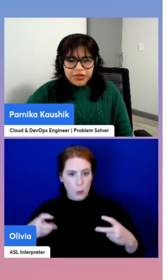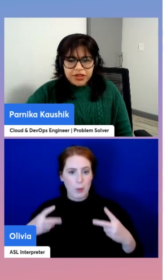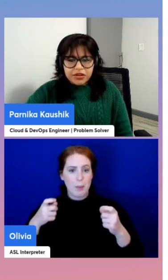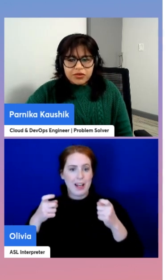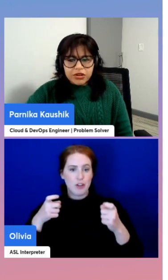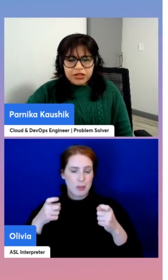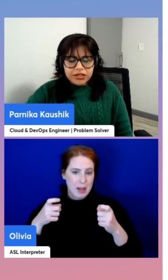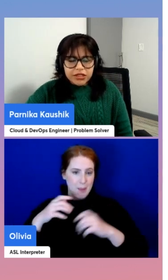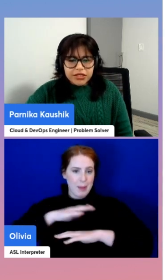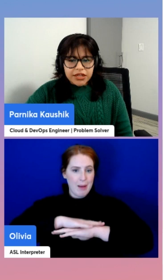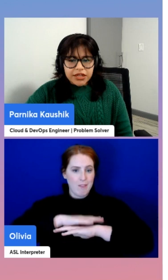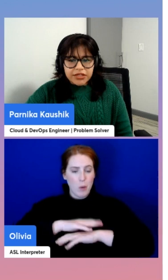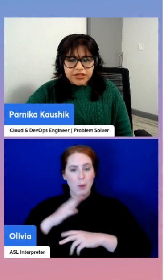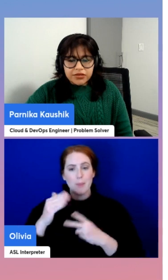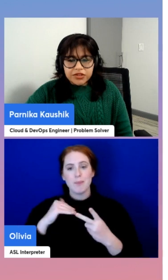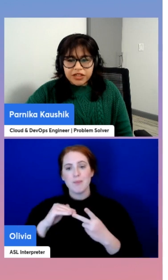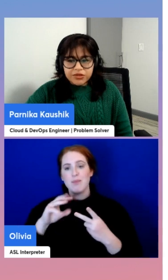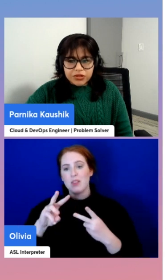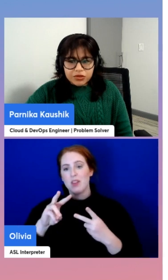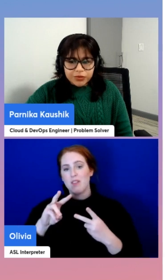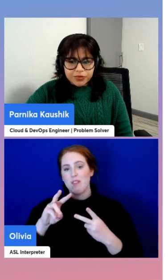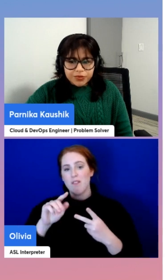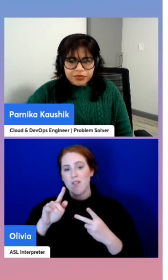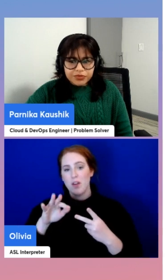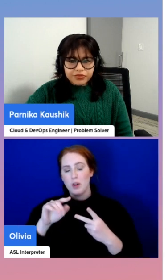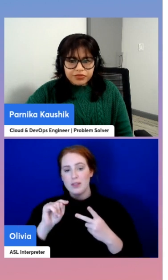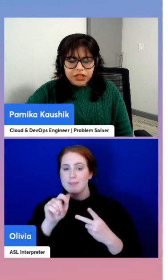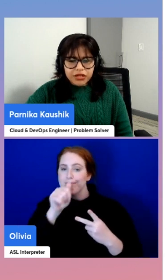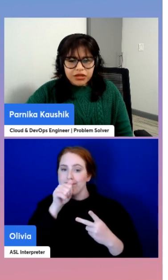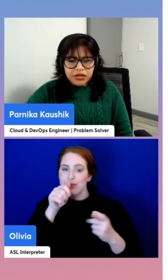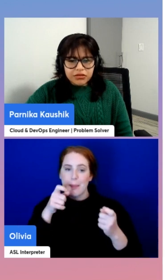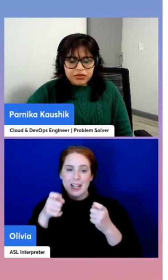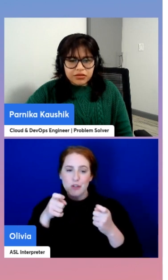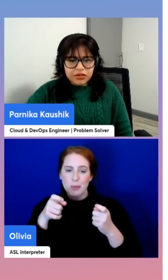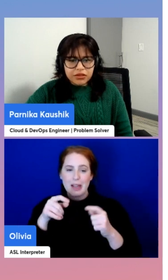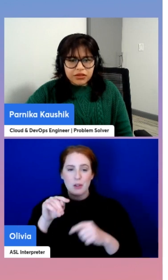practices. Vault is a secrets management tool.